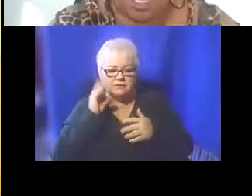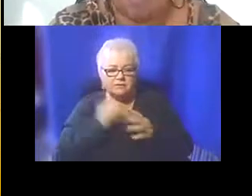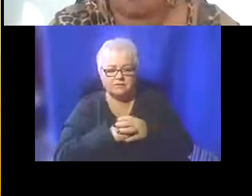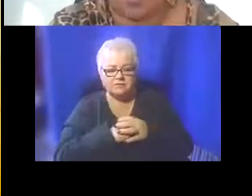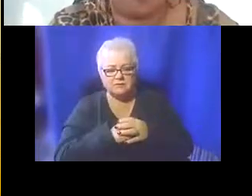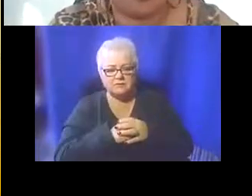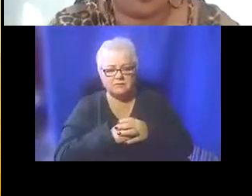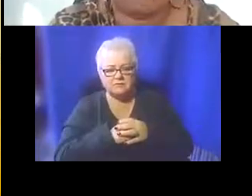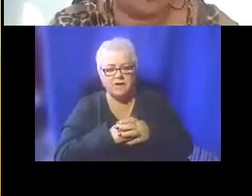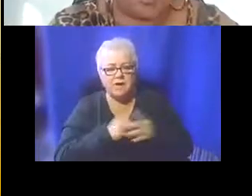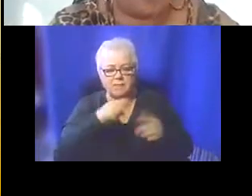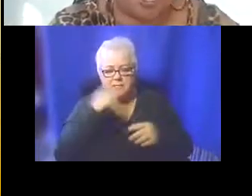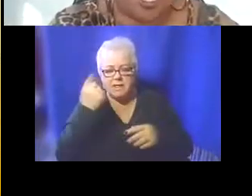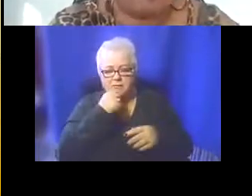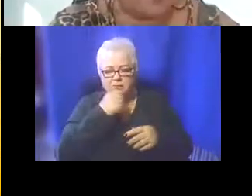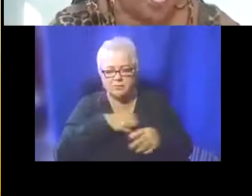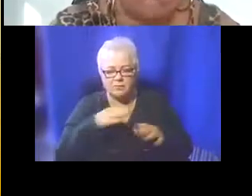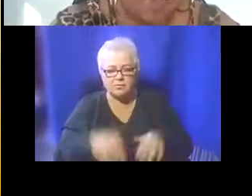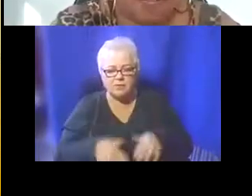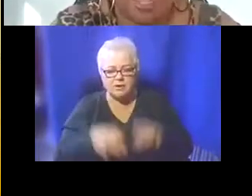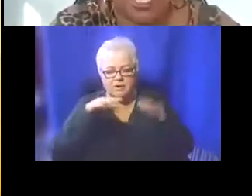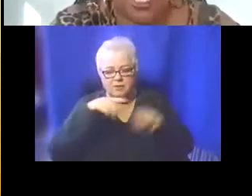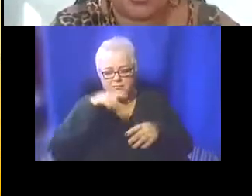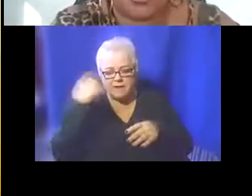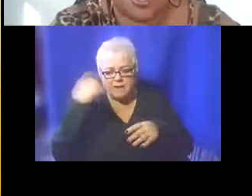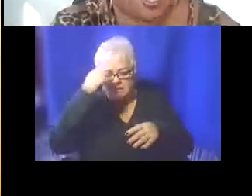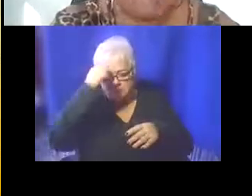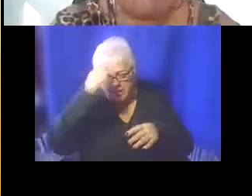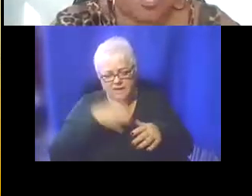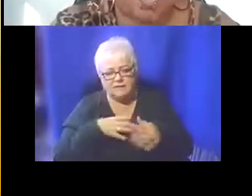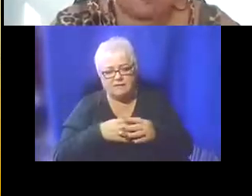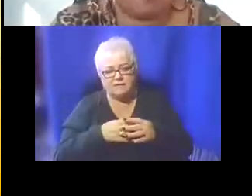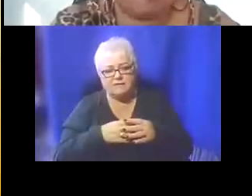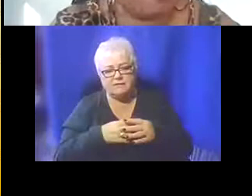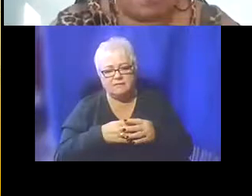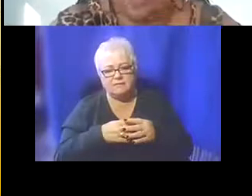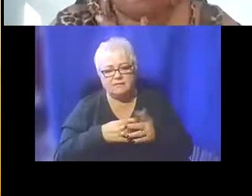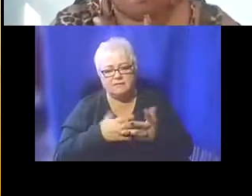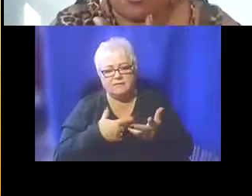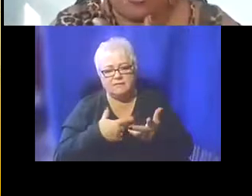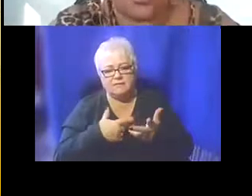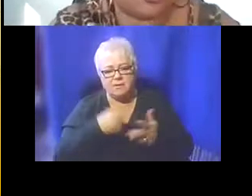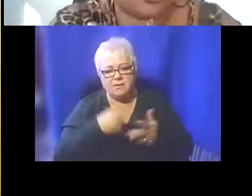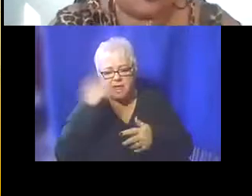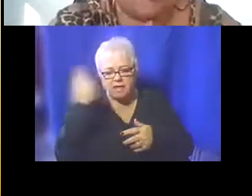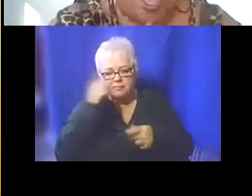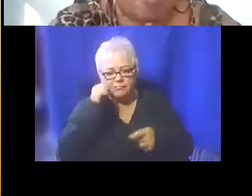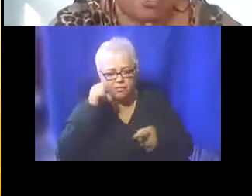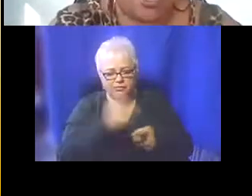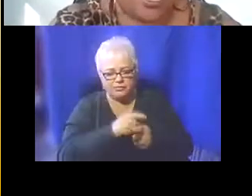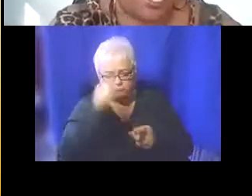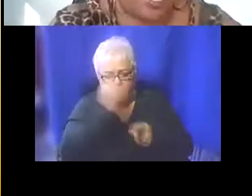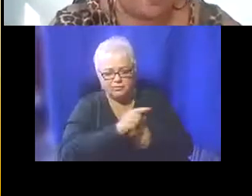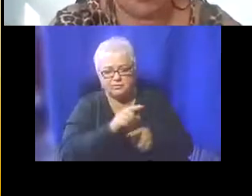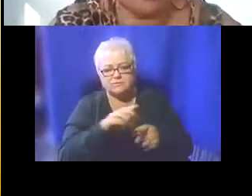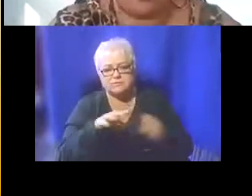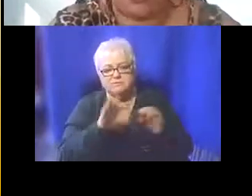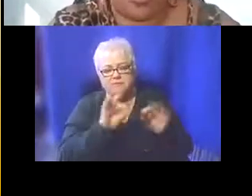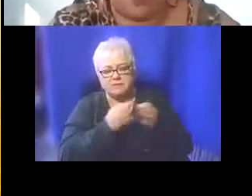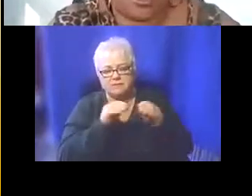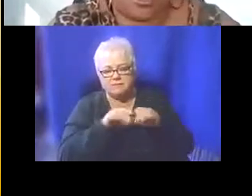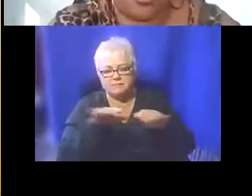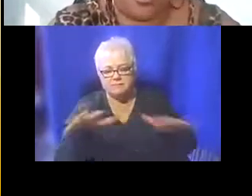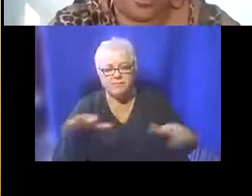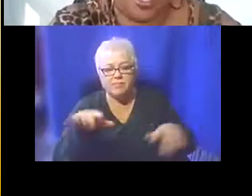saying, I'm a Black woman, I was raised by a Black man, I have Black brothers, extended family, and those